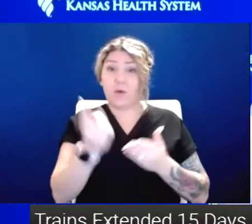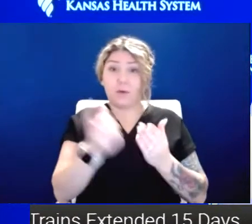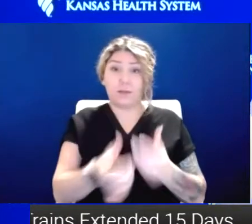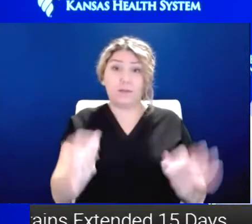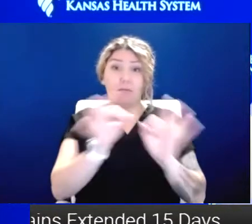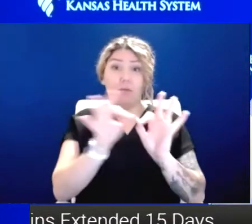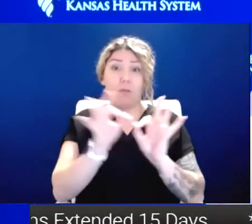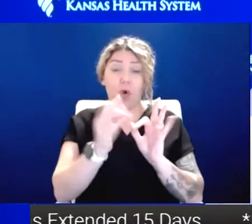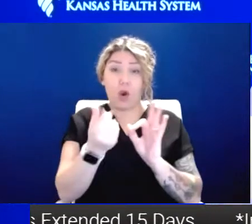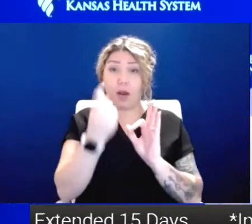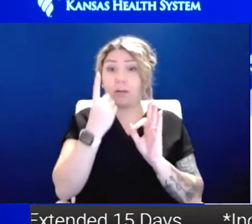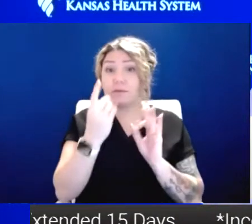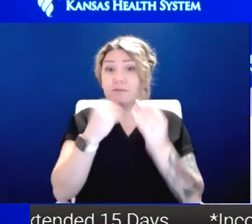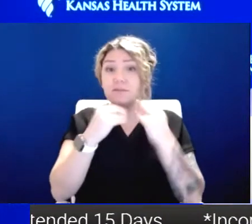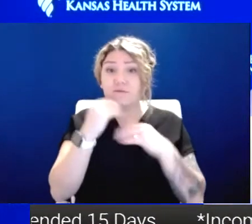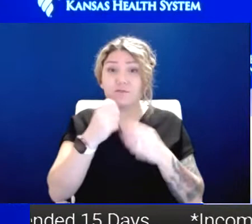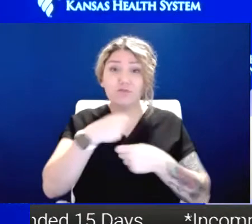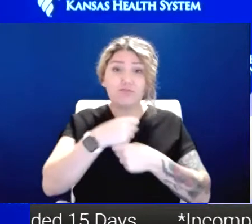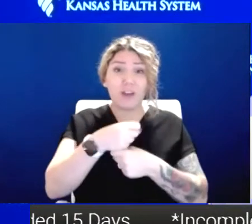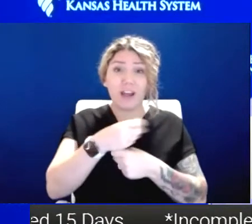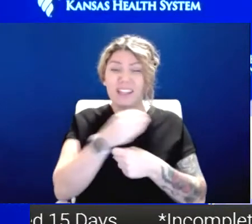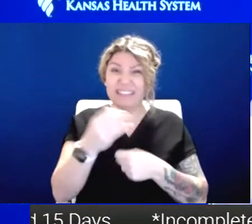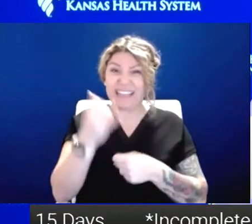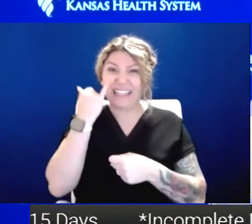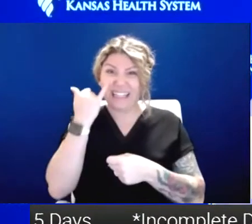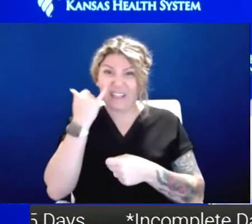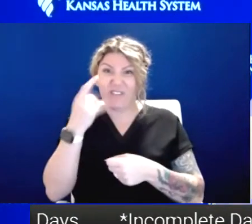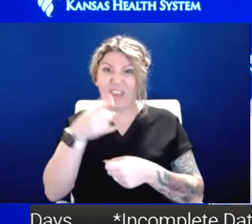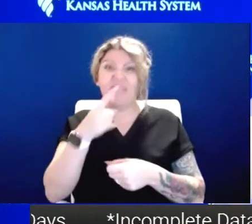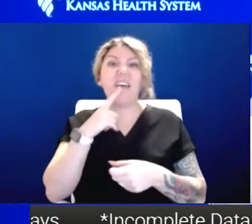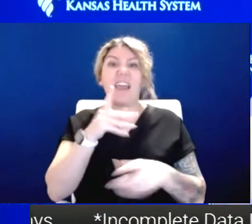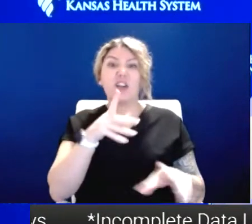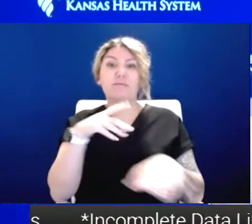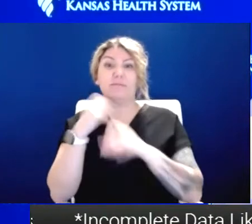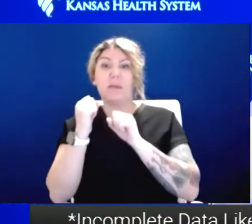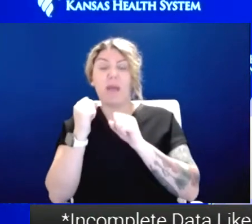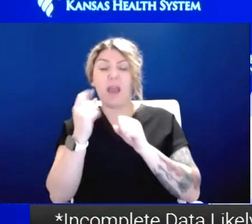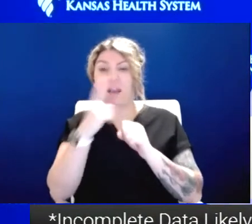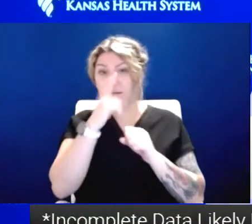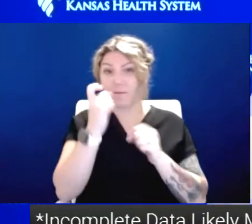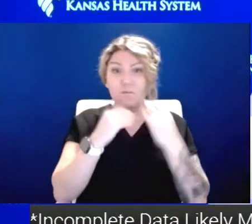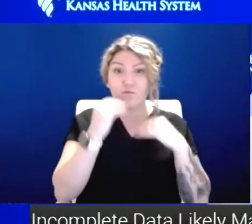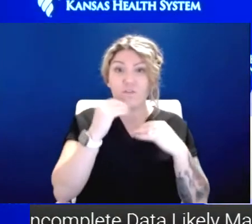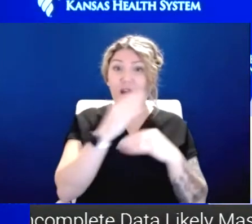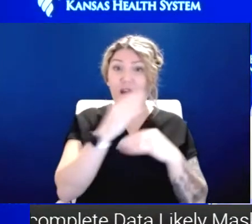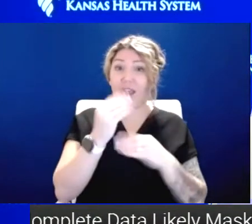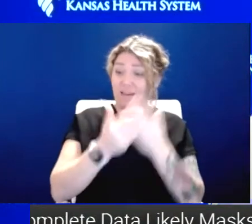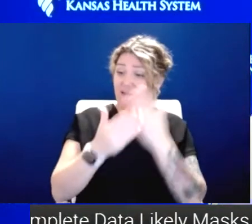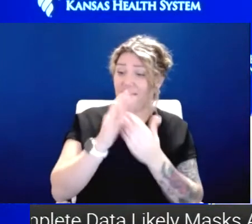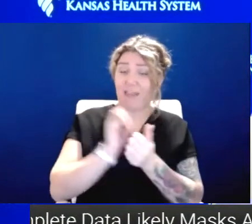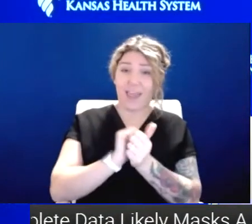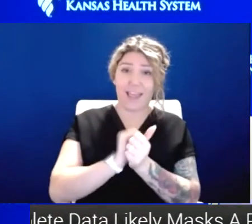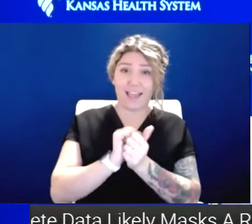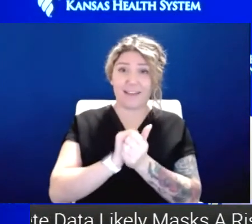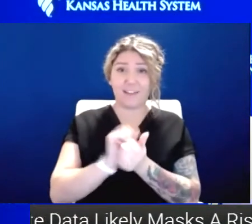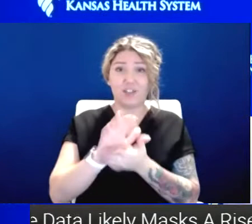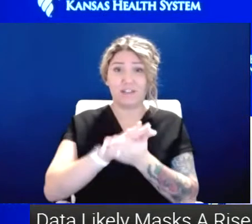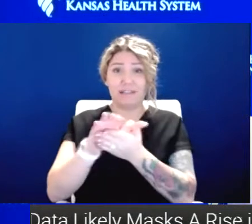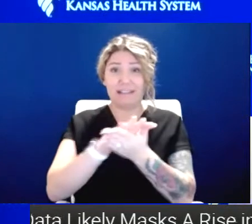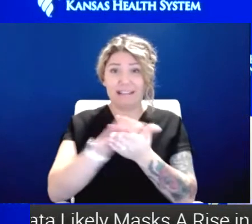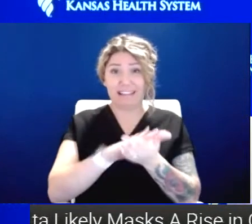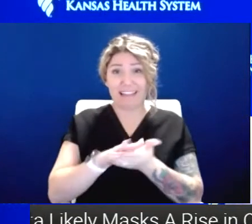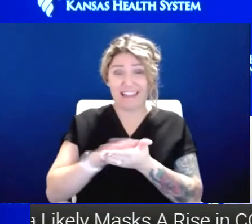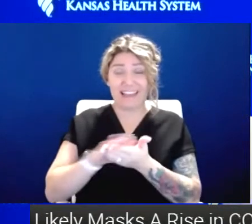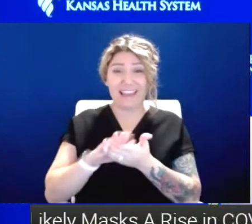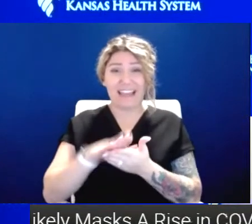getting. Are there any recalls? And again, during food preparation, make sure you're using adequate hand hygiene, cleaning the surfaces in that